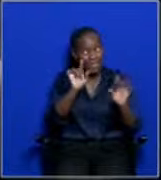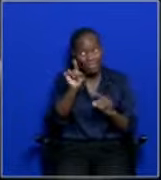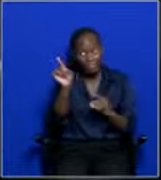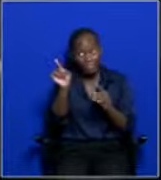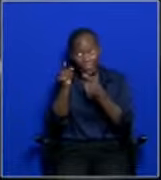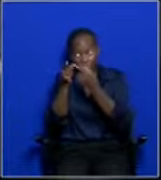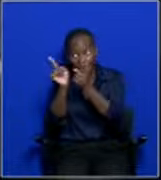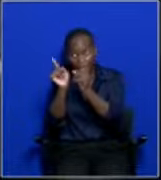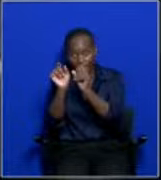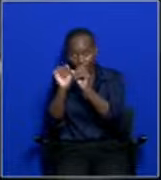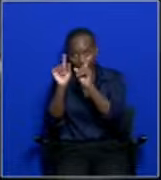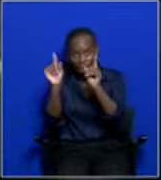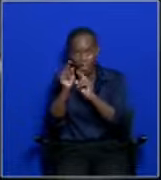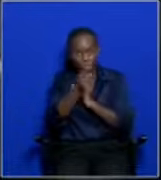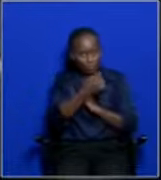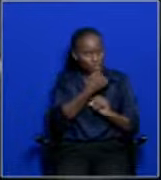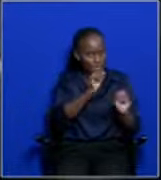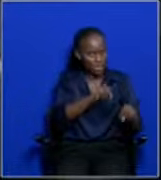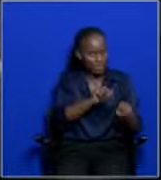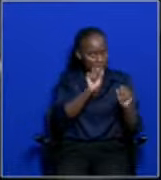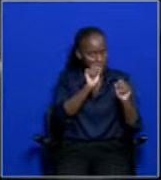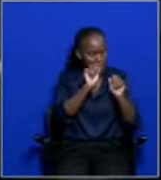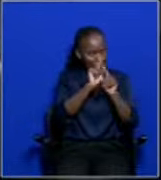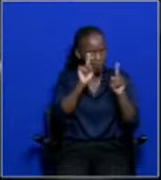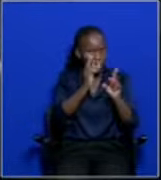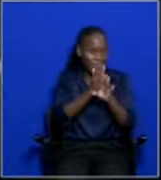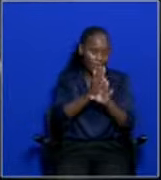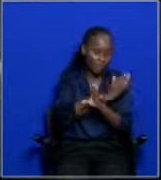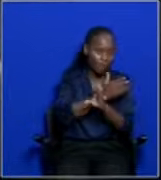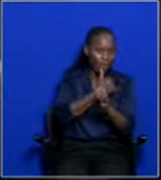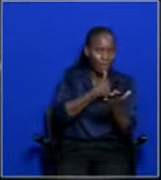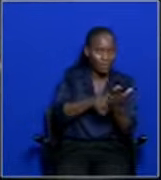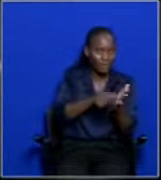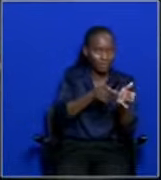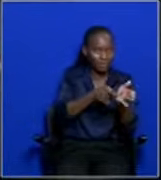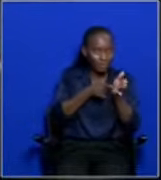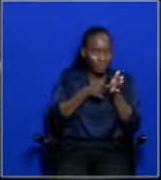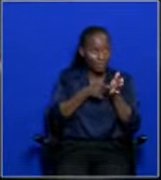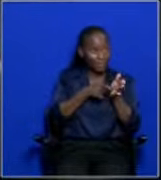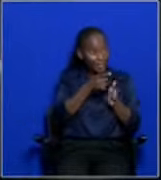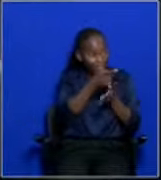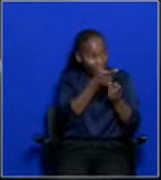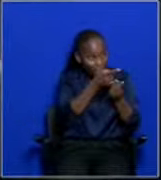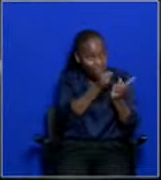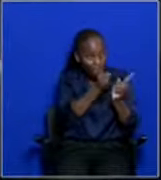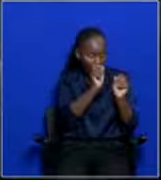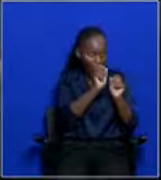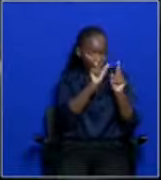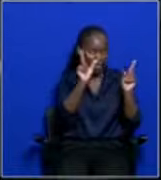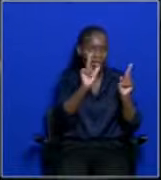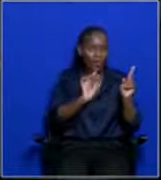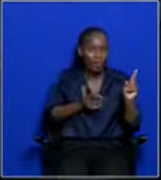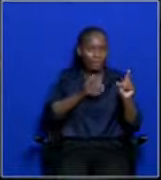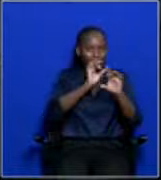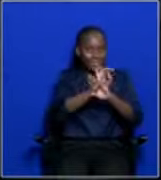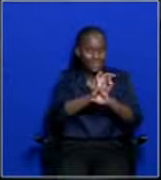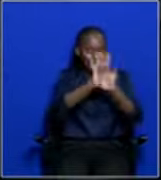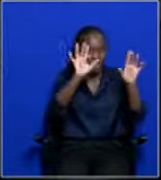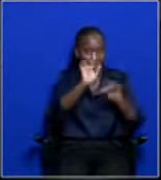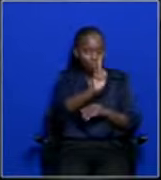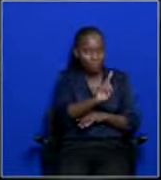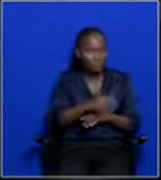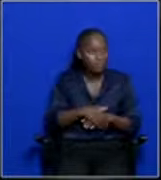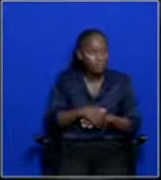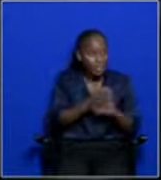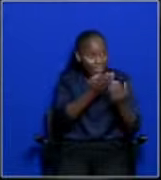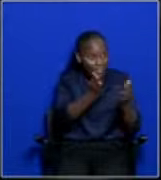before they got the letter of demand, they became aware of it. So I just want to clarify, did they become aware of